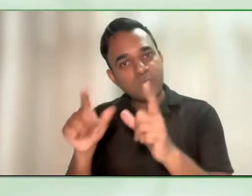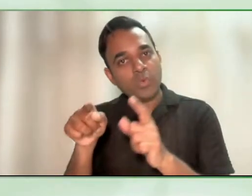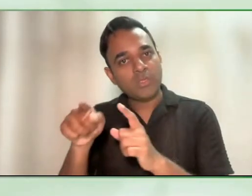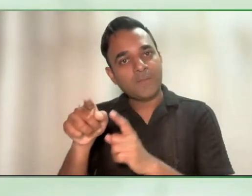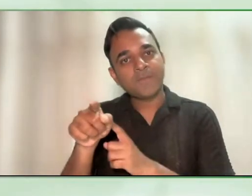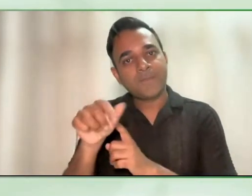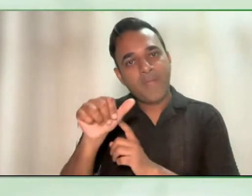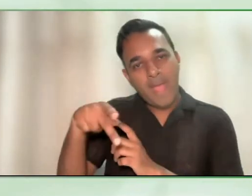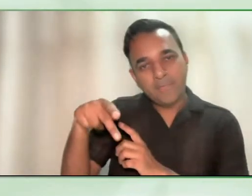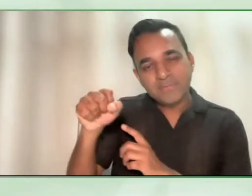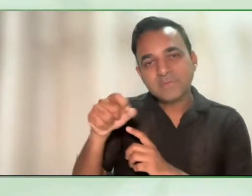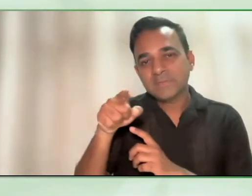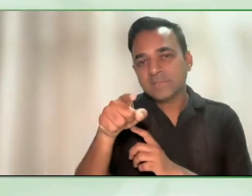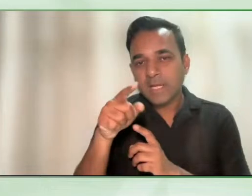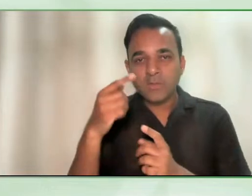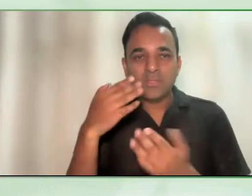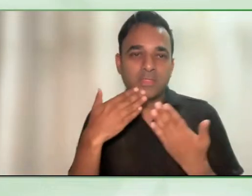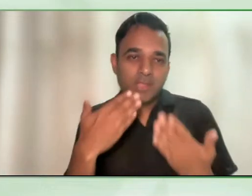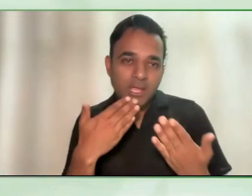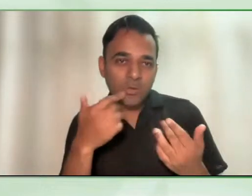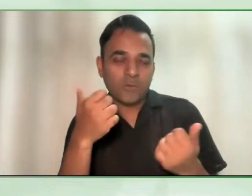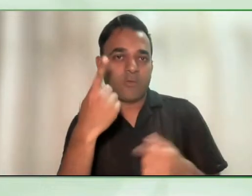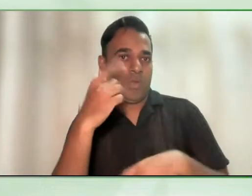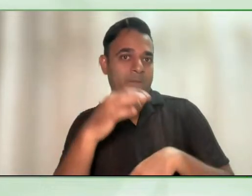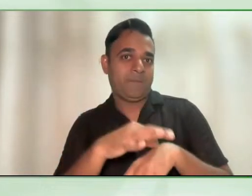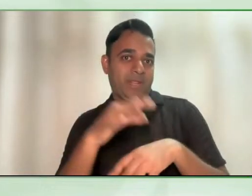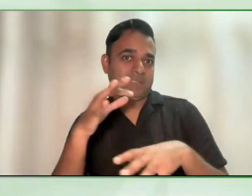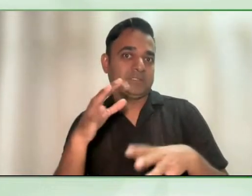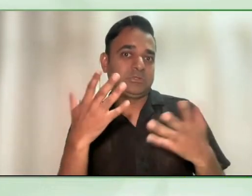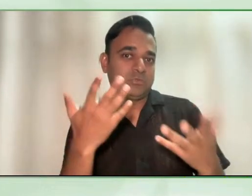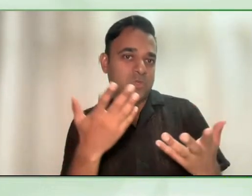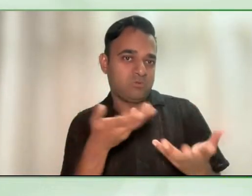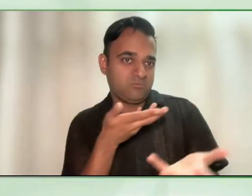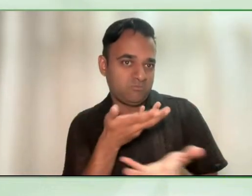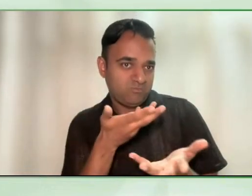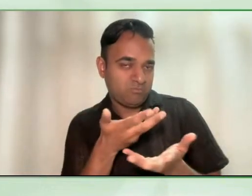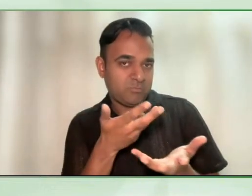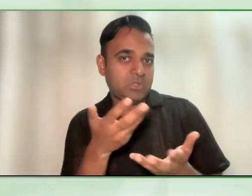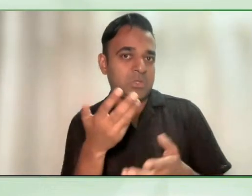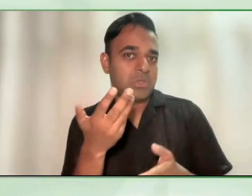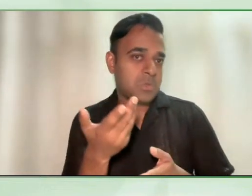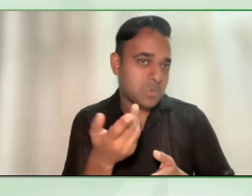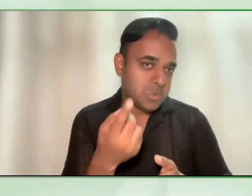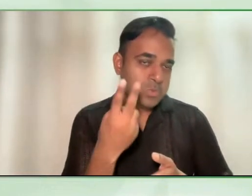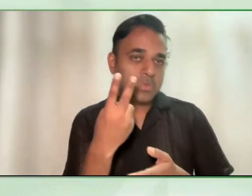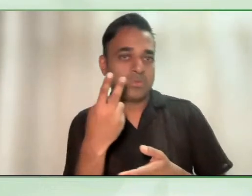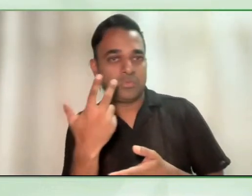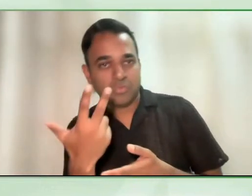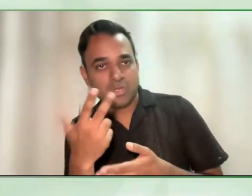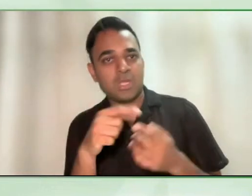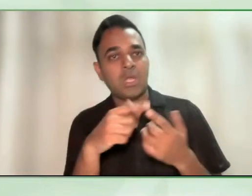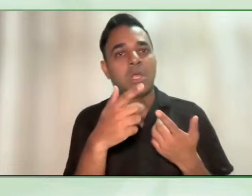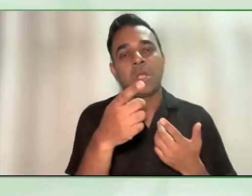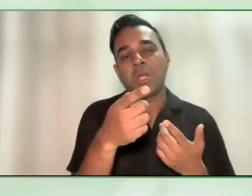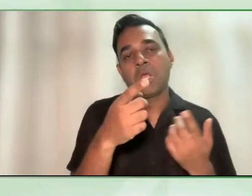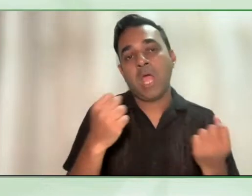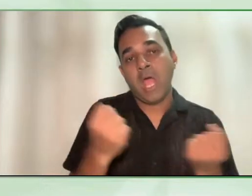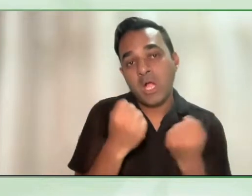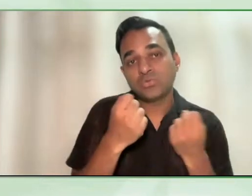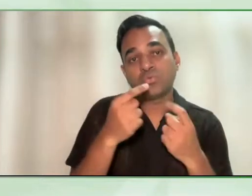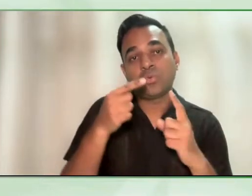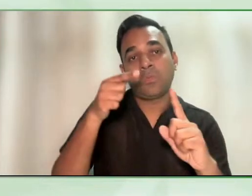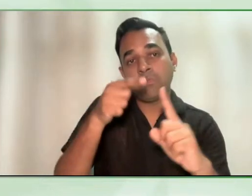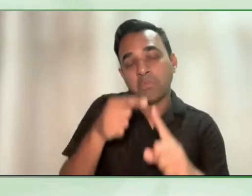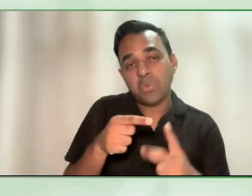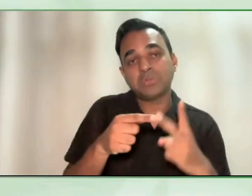Thank you, Tom. From the top down, we need to have policies that are inclusive of, co-designed with, and implemented